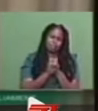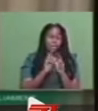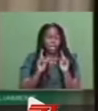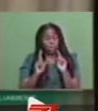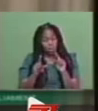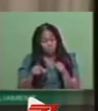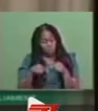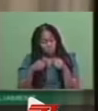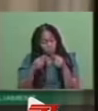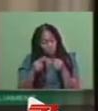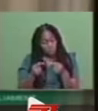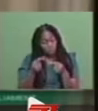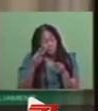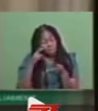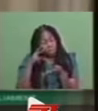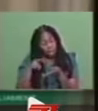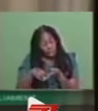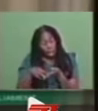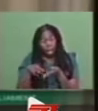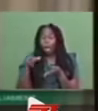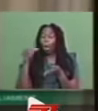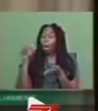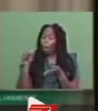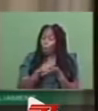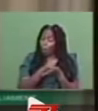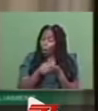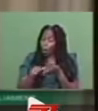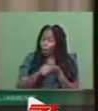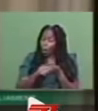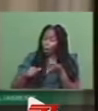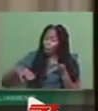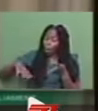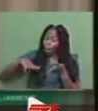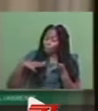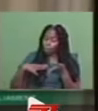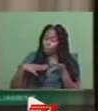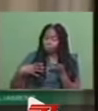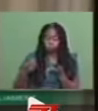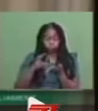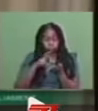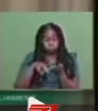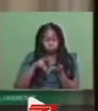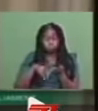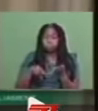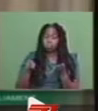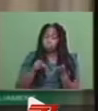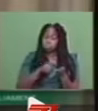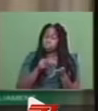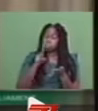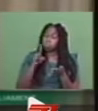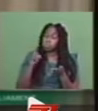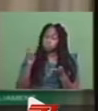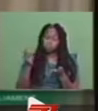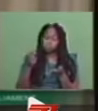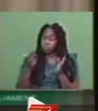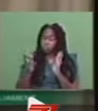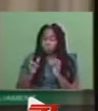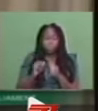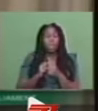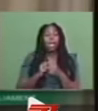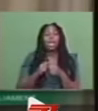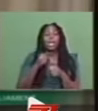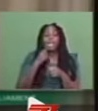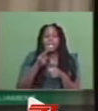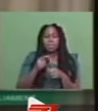Auditor General's report for that fiscal year. We do not yet have the numbers for 2019-2020,